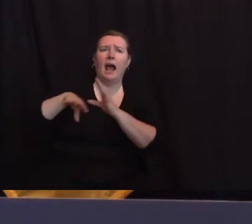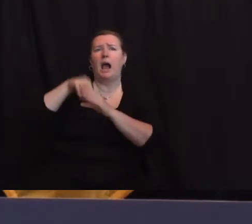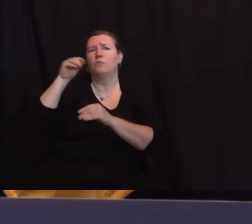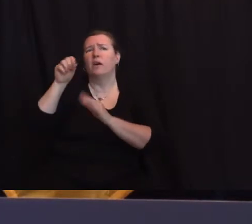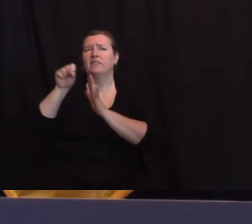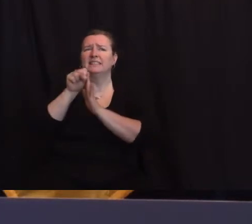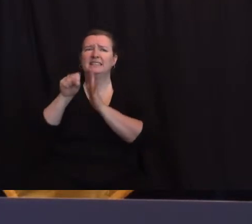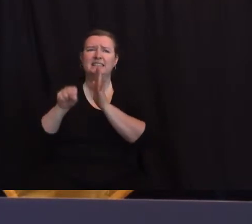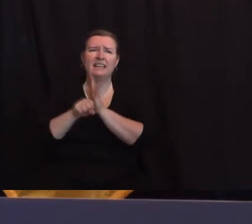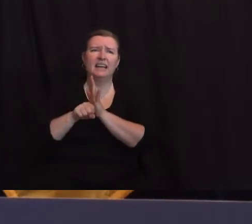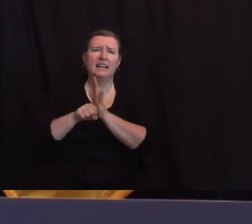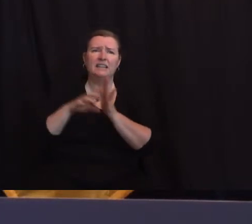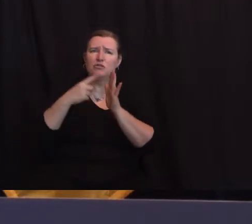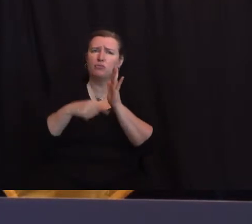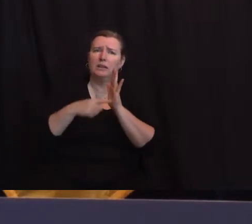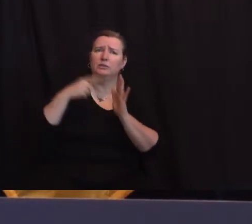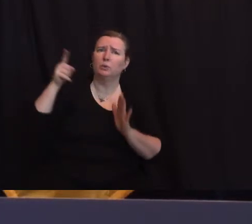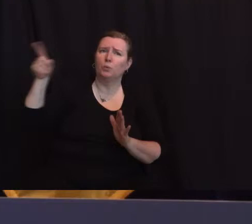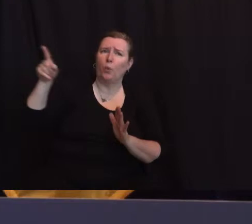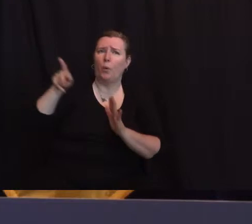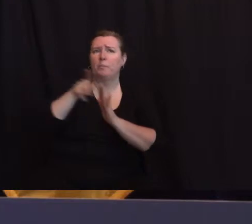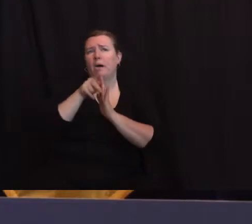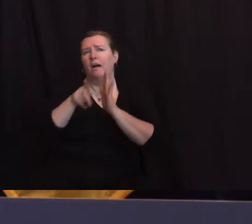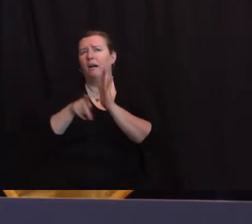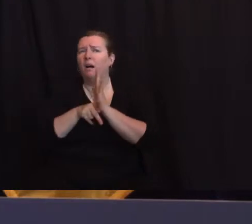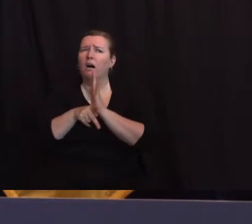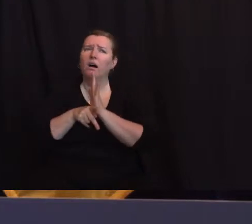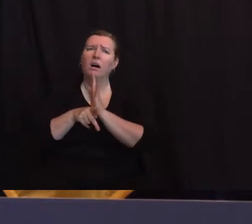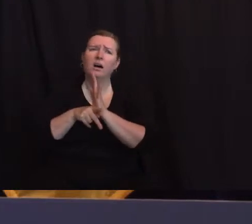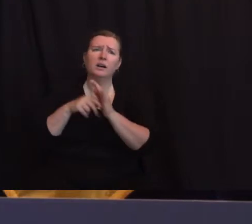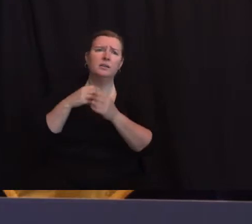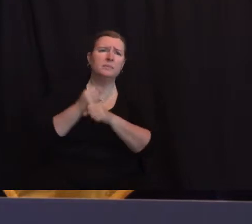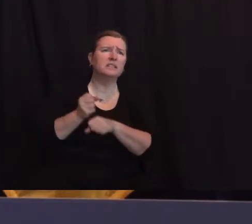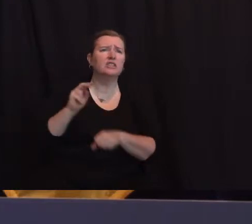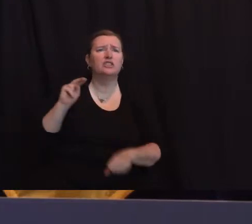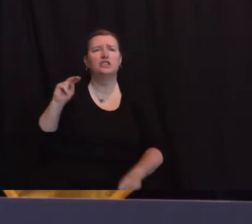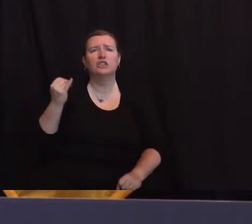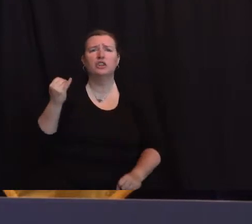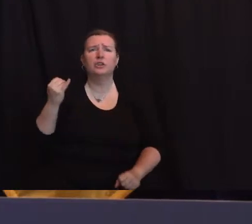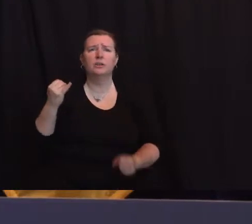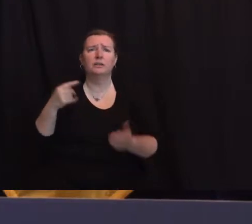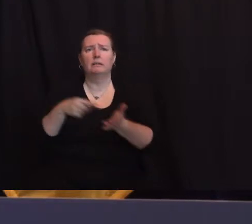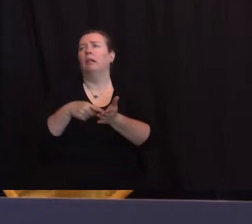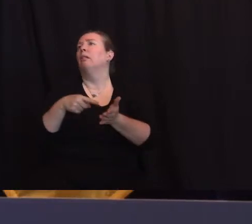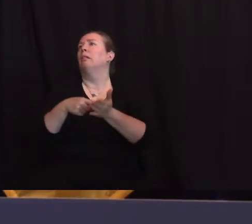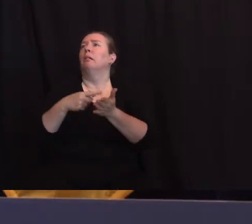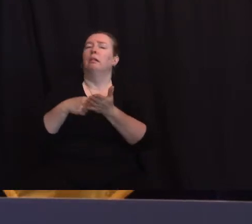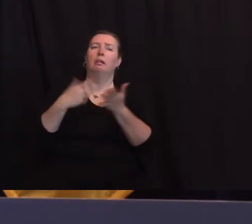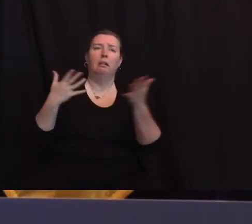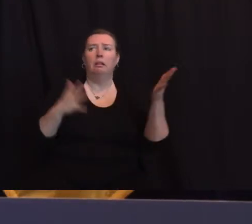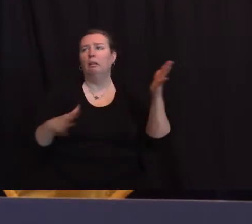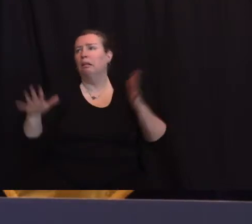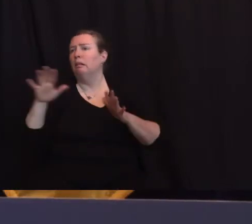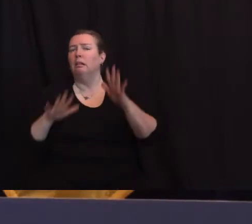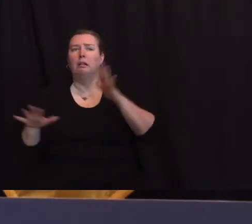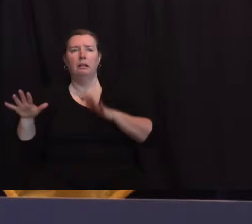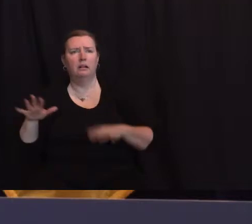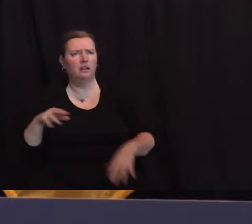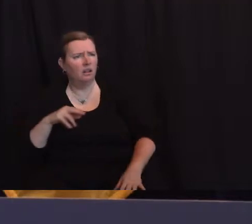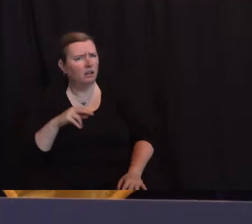your policies as leading to unaffordability for New Jerseyans. What's your reaction to that? What for New Jerseyans,